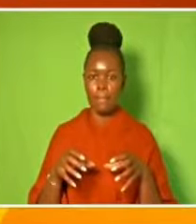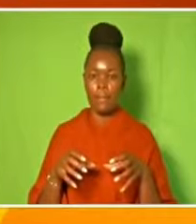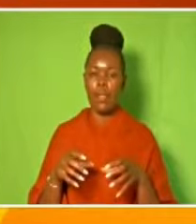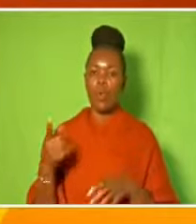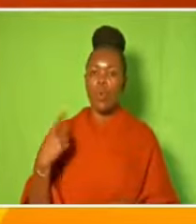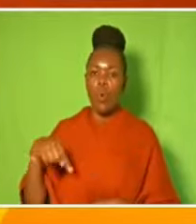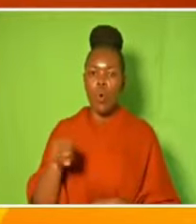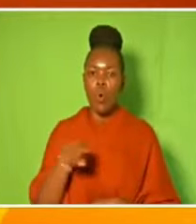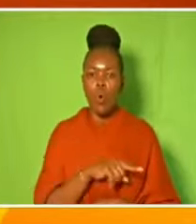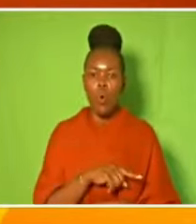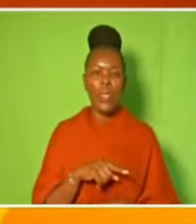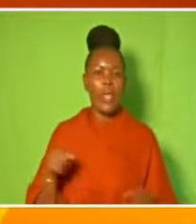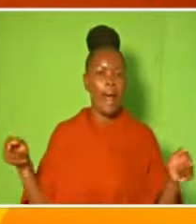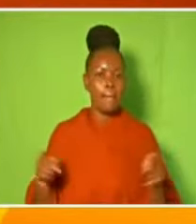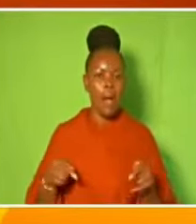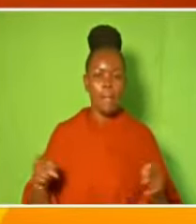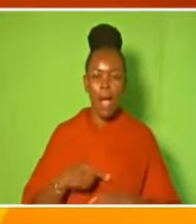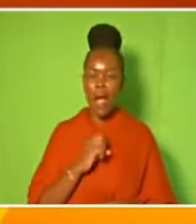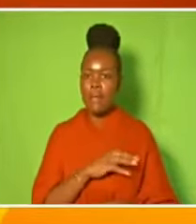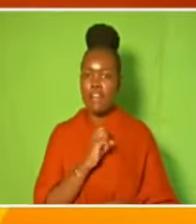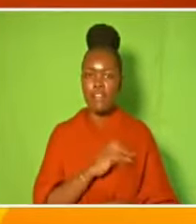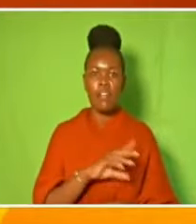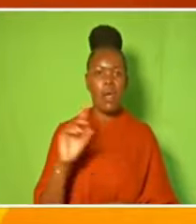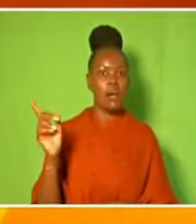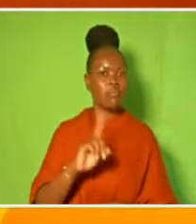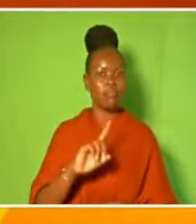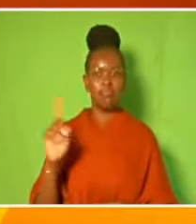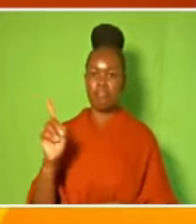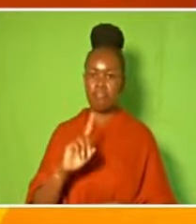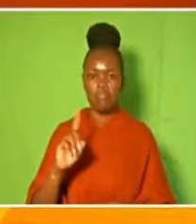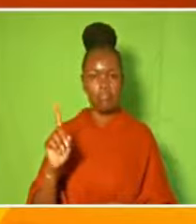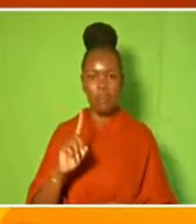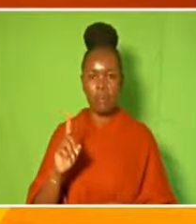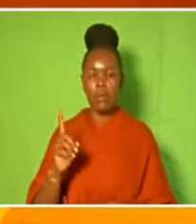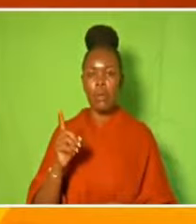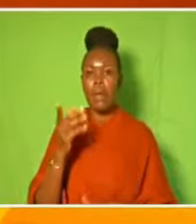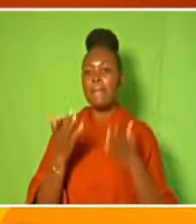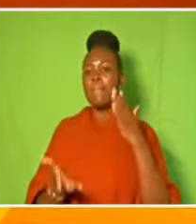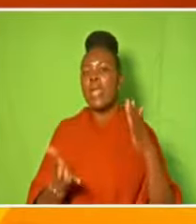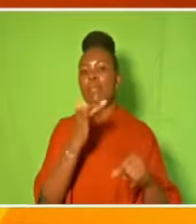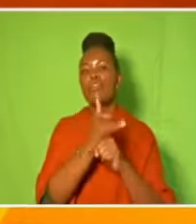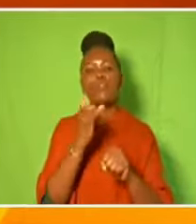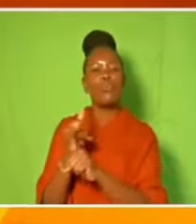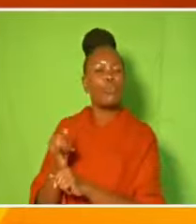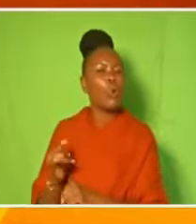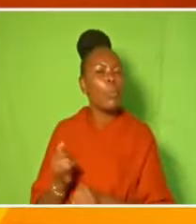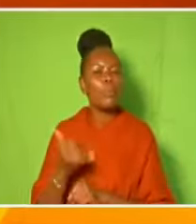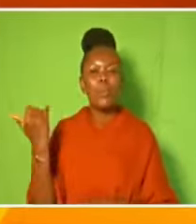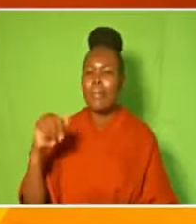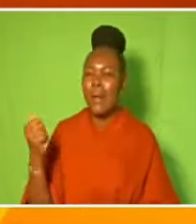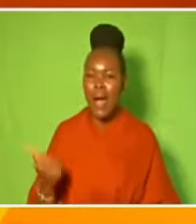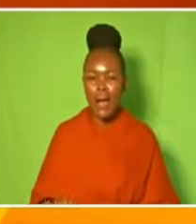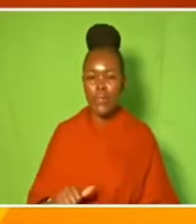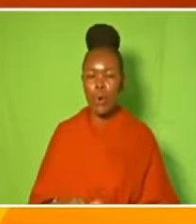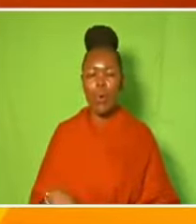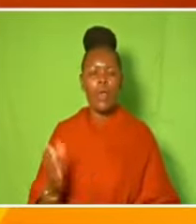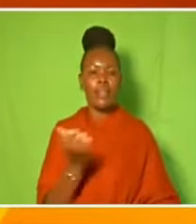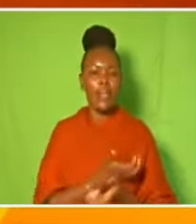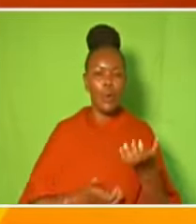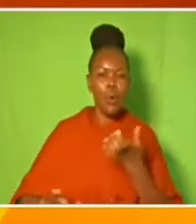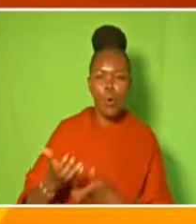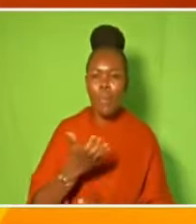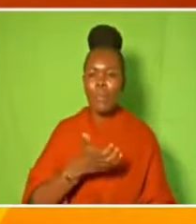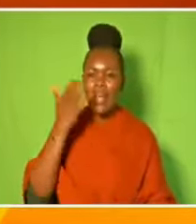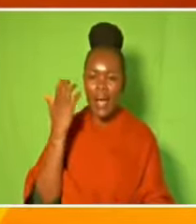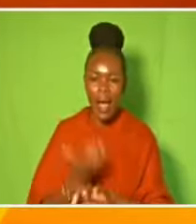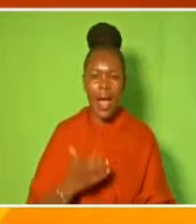hatutaimbishwa na kitu chochote. We may not be having jobs. Our economy might be hitting us so